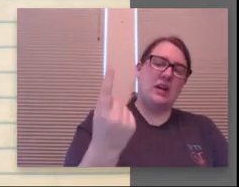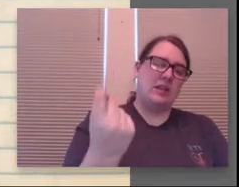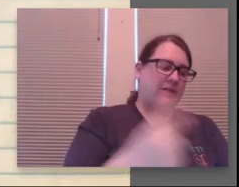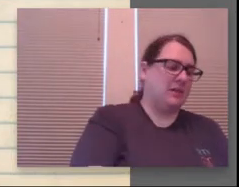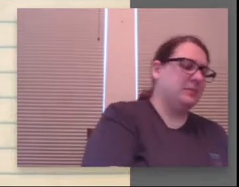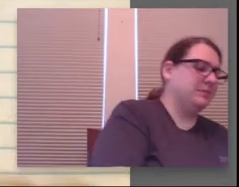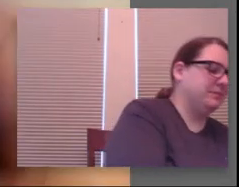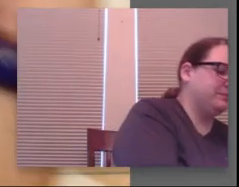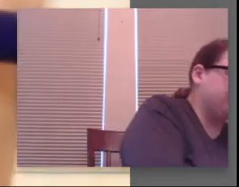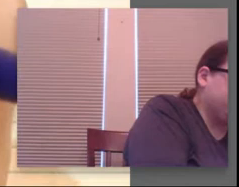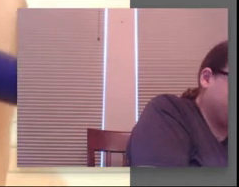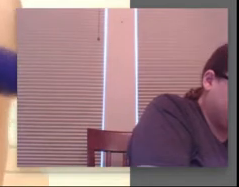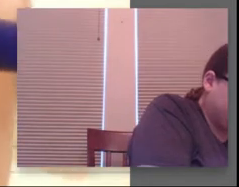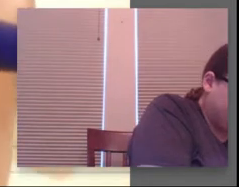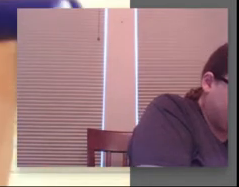111.